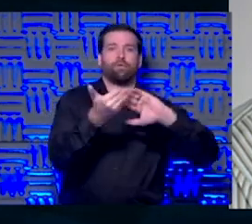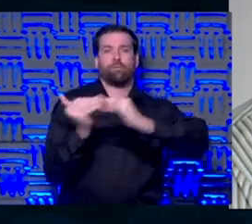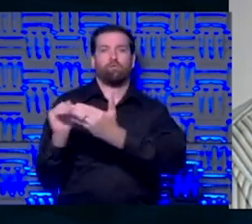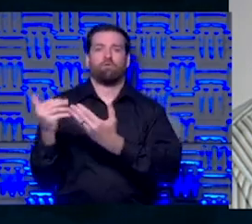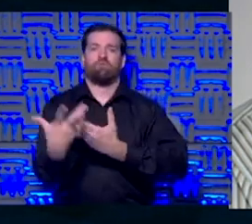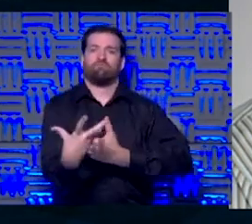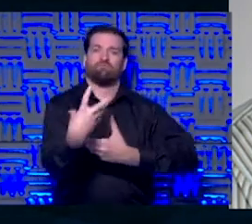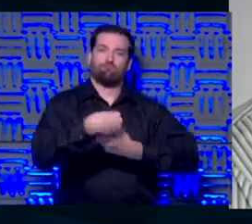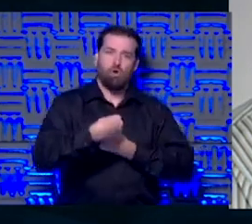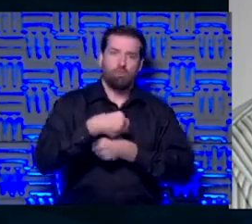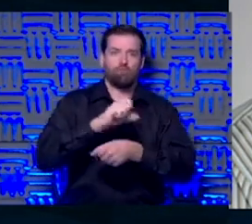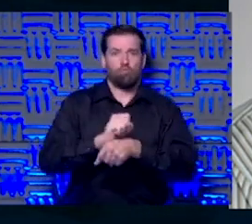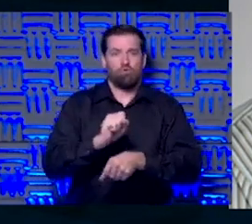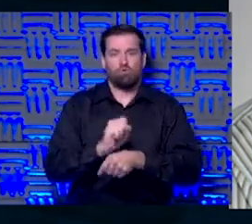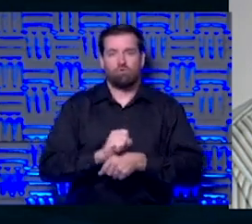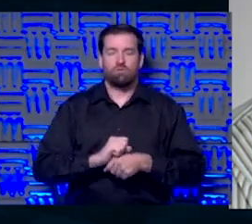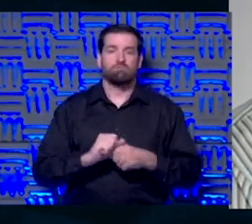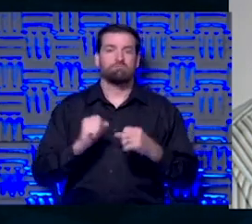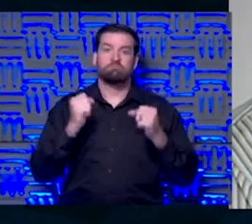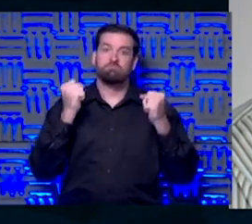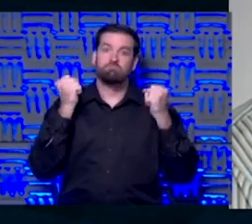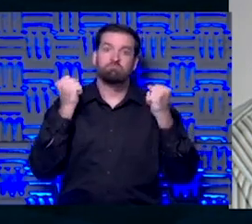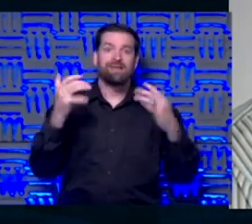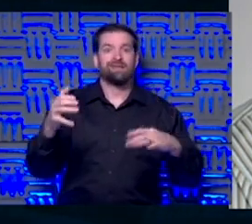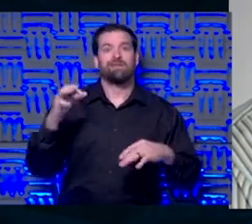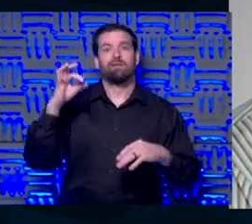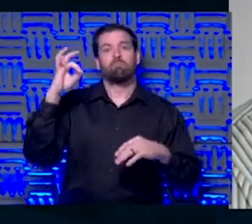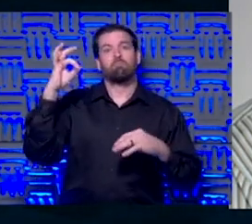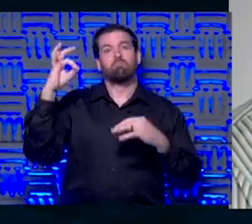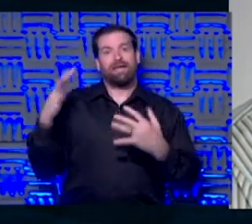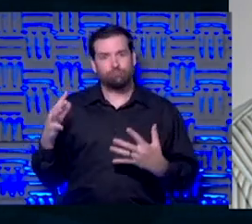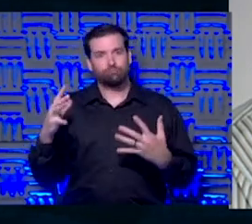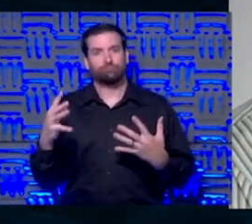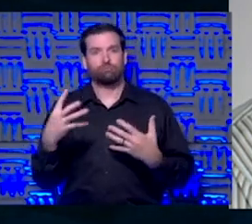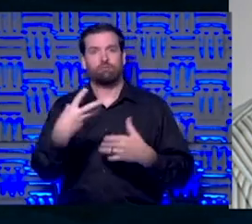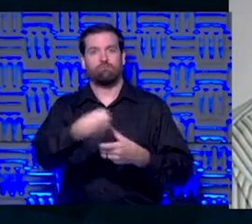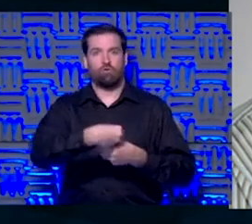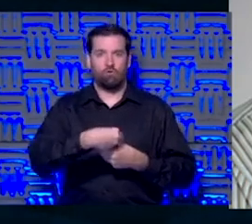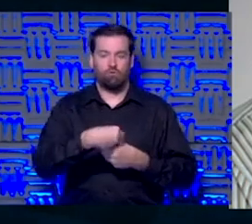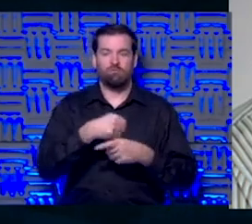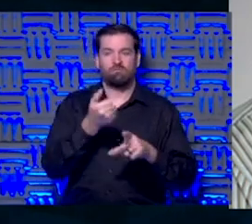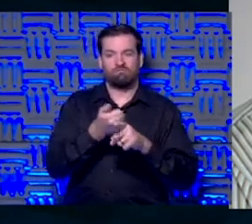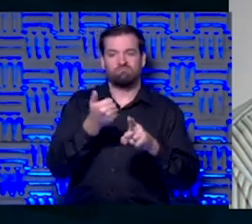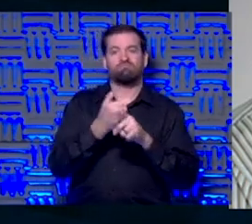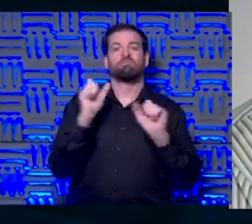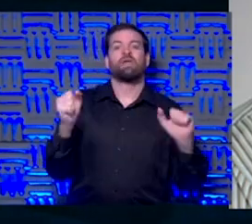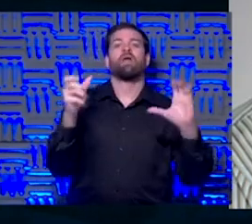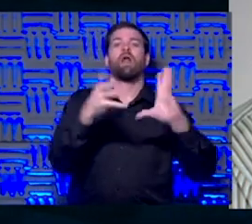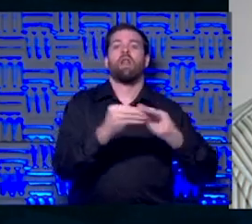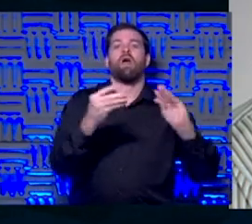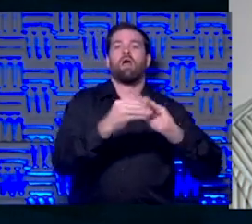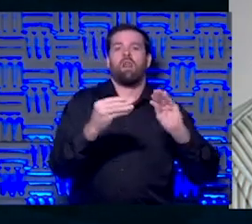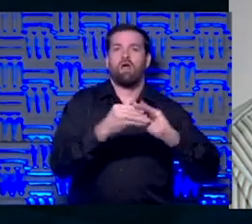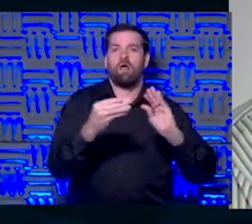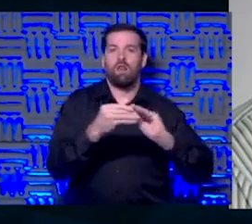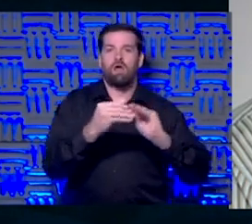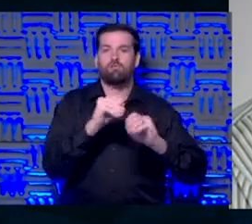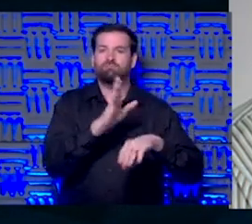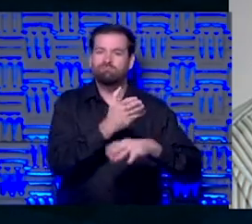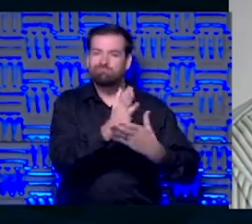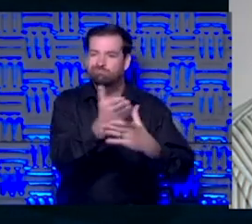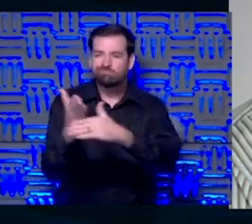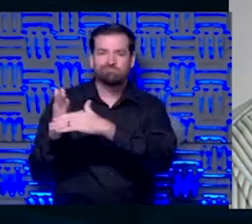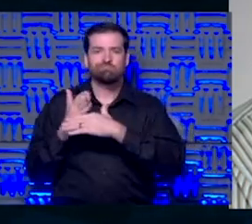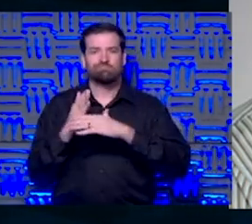of the work. You know, we've had a bunch of pastors involved who can spread the word through their church